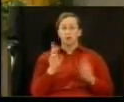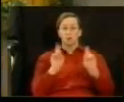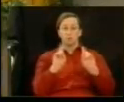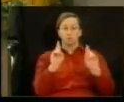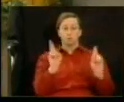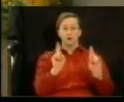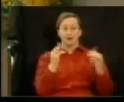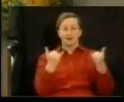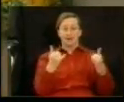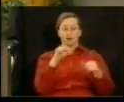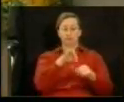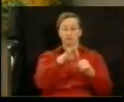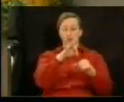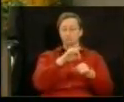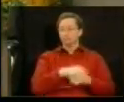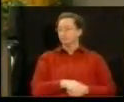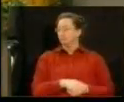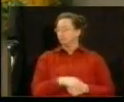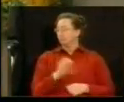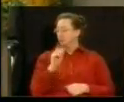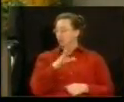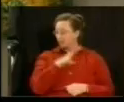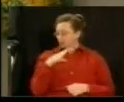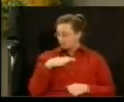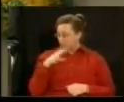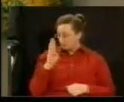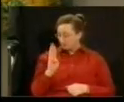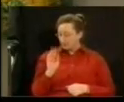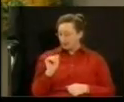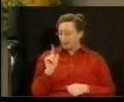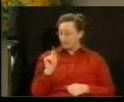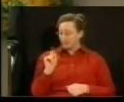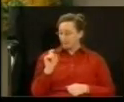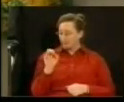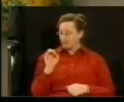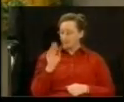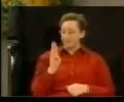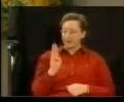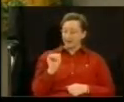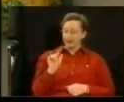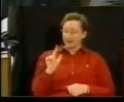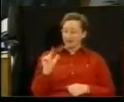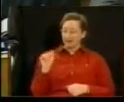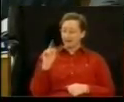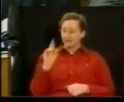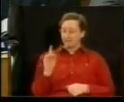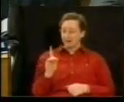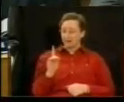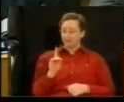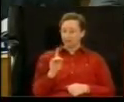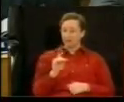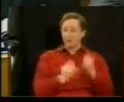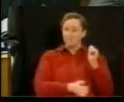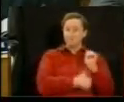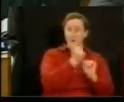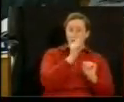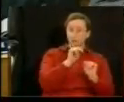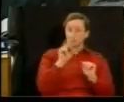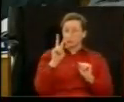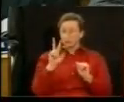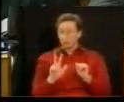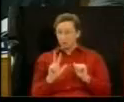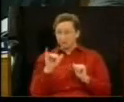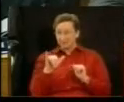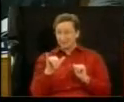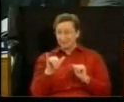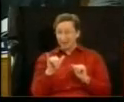vote? Okay, Commissioner Fowler. It's been brought up about a majority or two-thirds. Does that